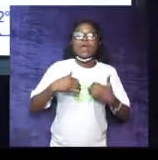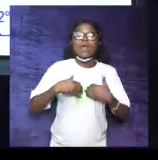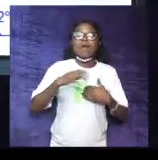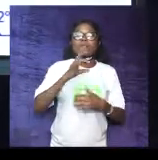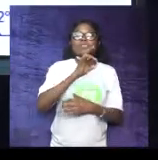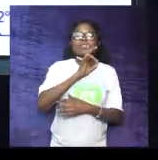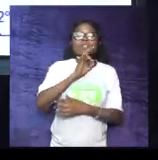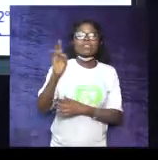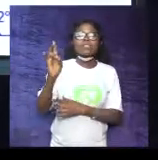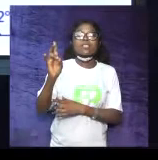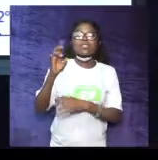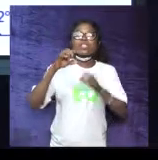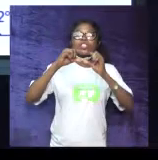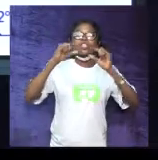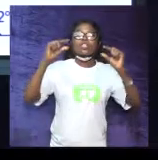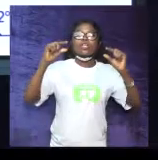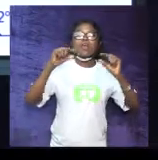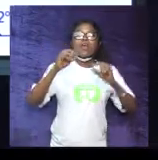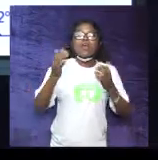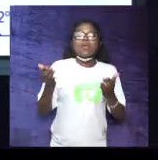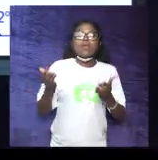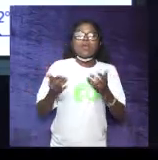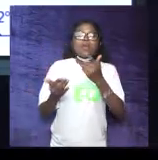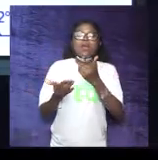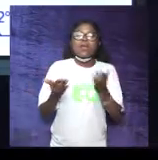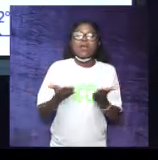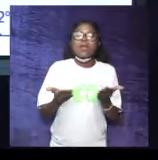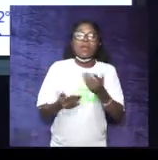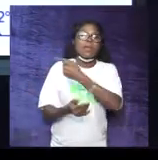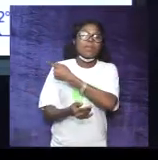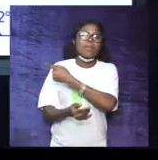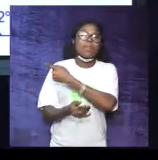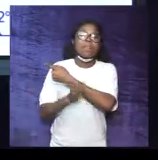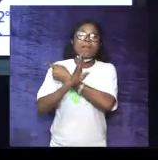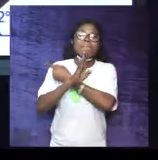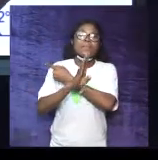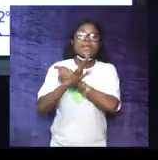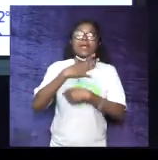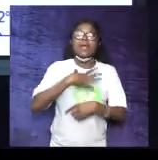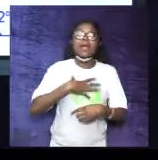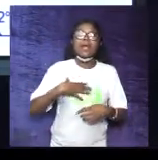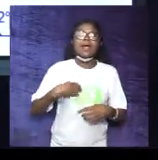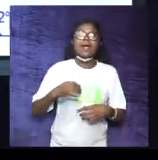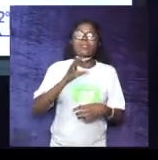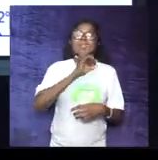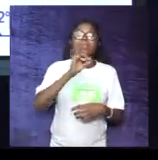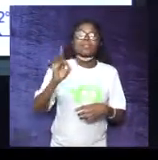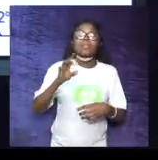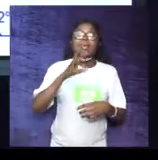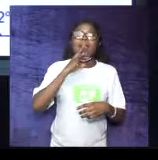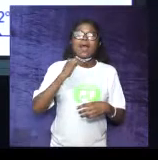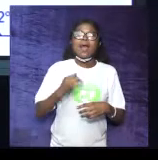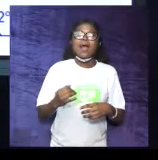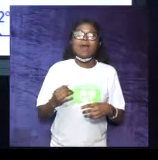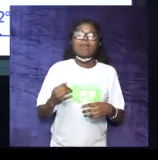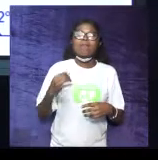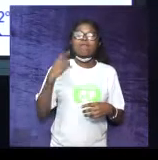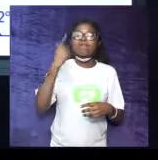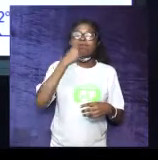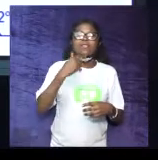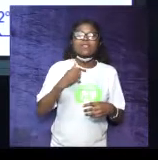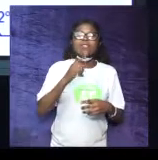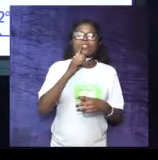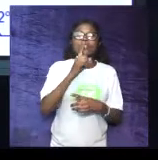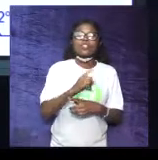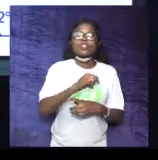we have 70 degrees. Here, B and 80 are facing each other at the